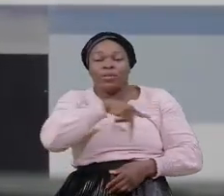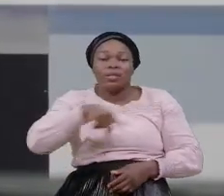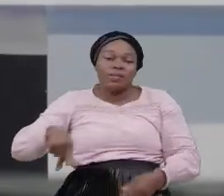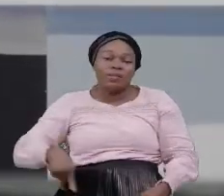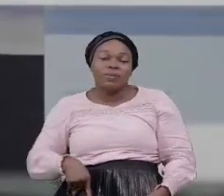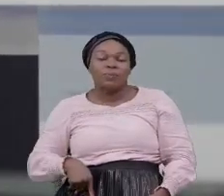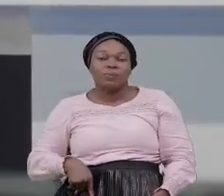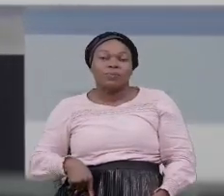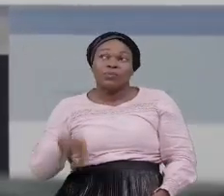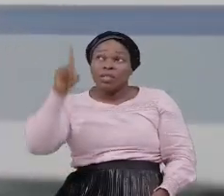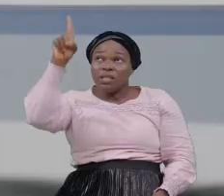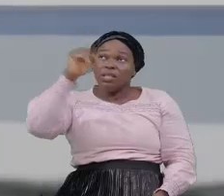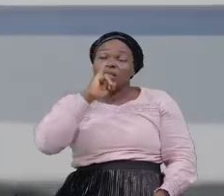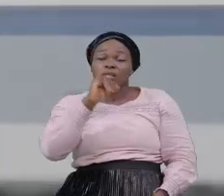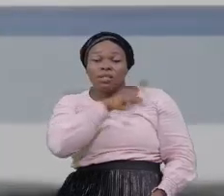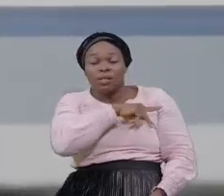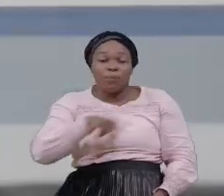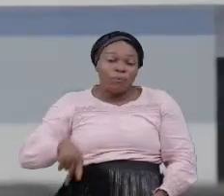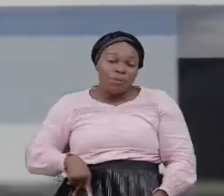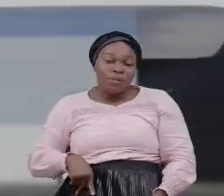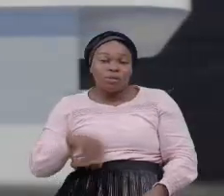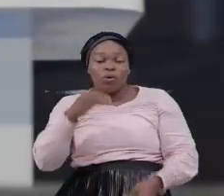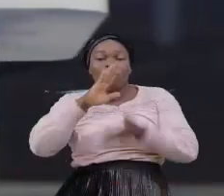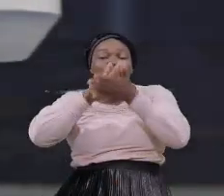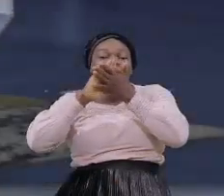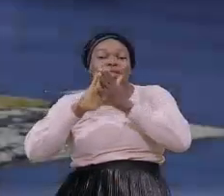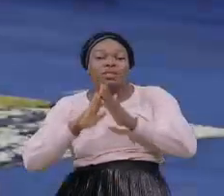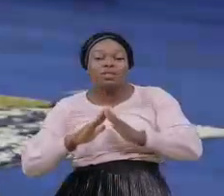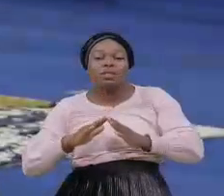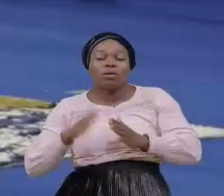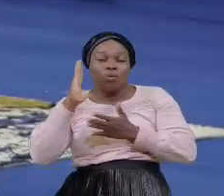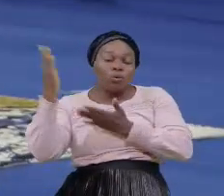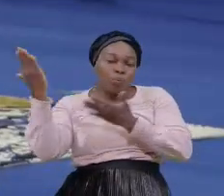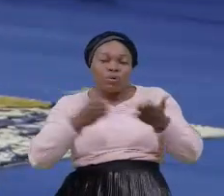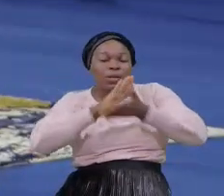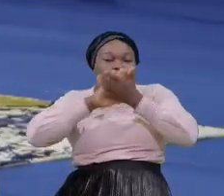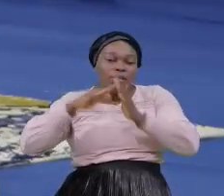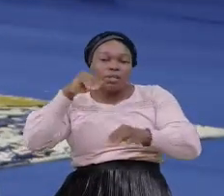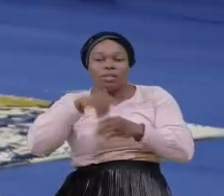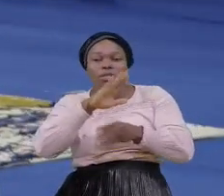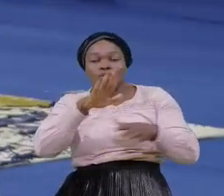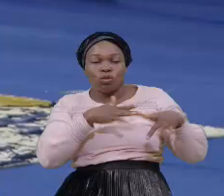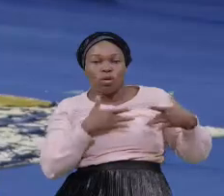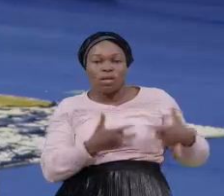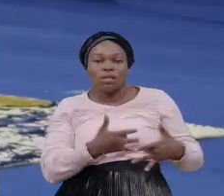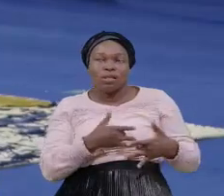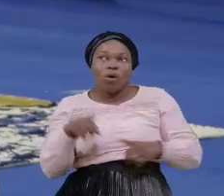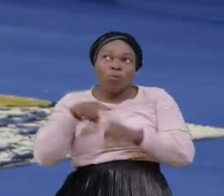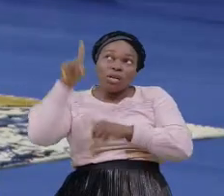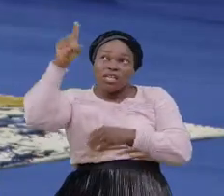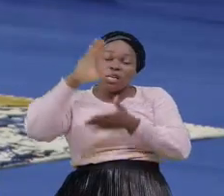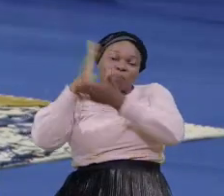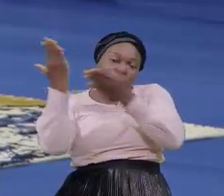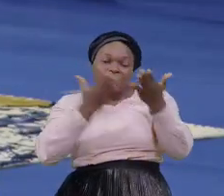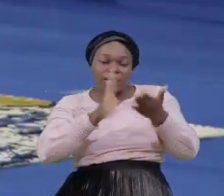the Prince of Peace. He'll bring peace in your heart. When it brings forgiveness, when it brings